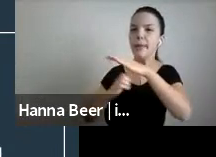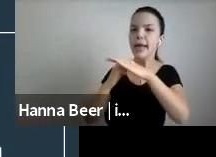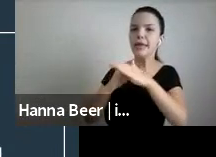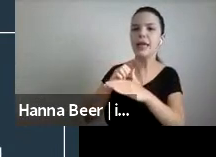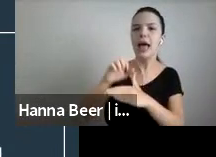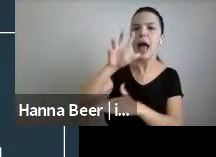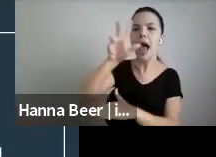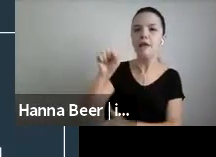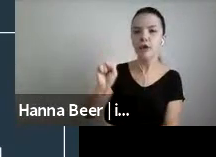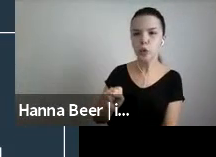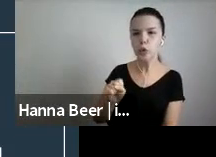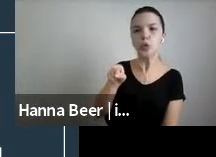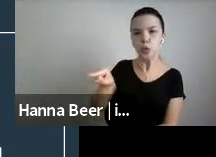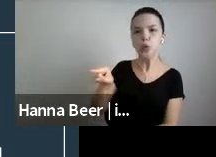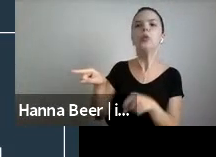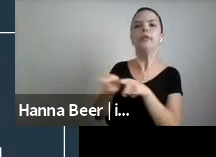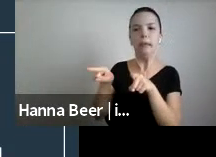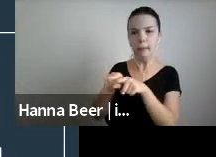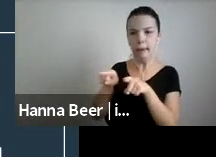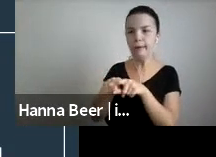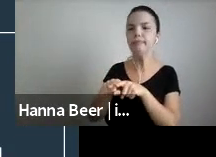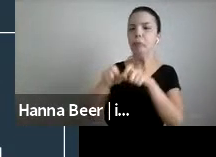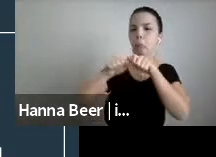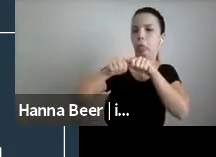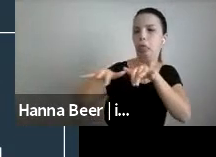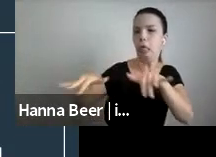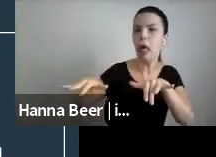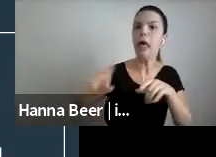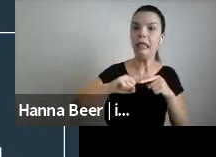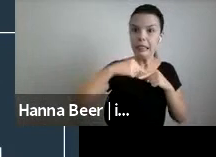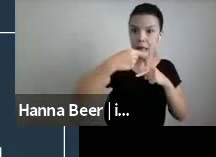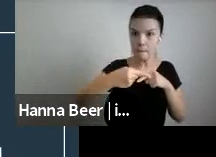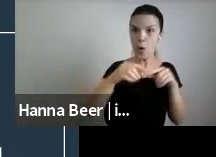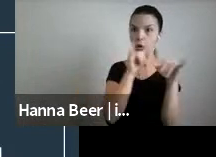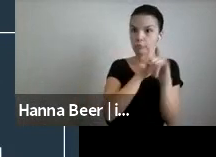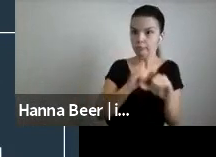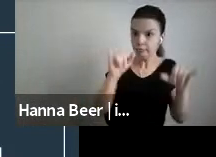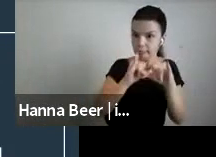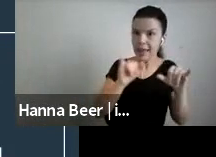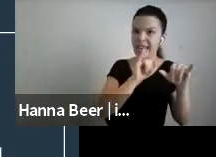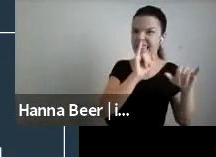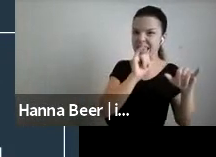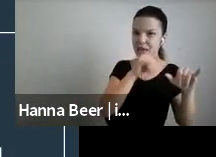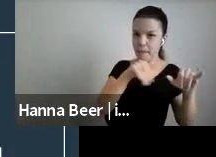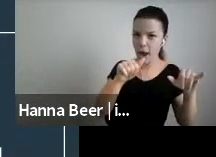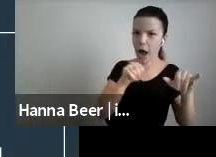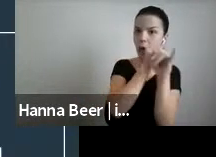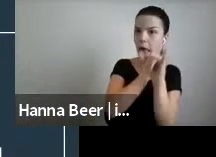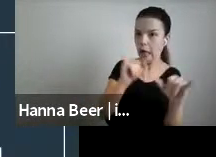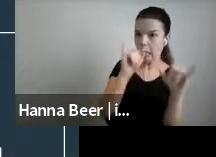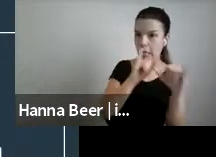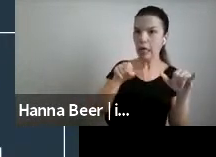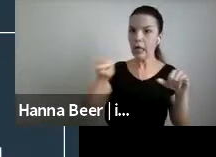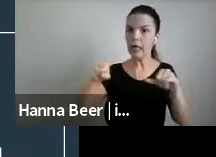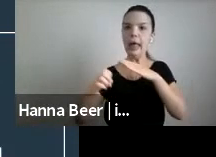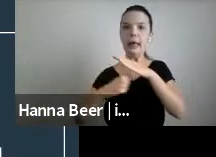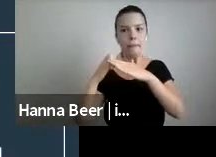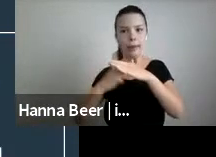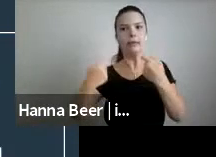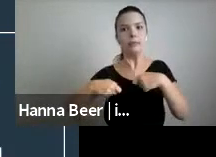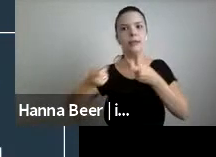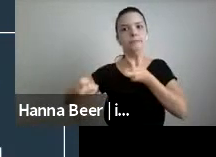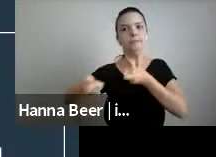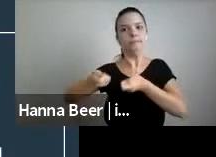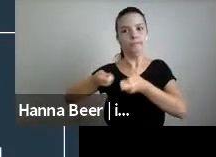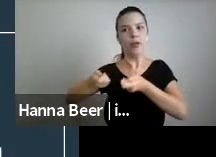subsequently, after publicity about this IMA being created in the prime area and also the area where they had the